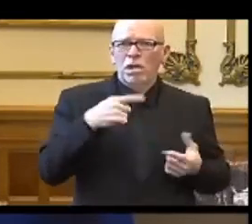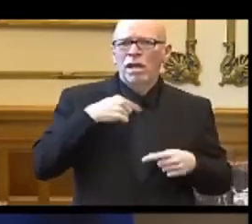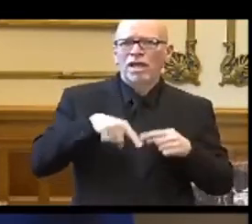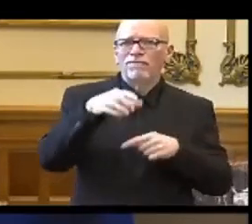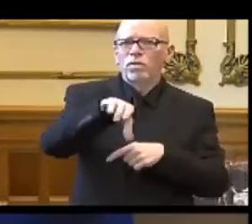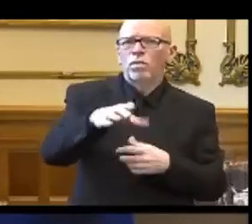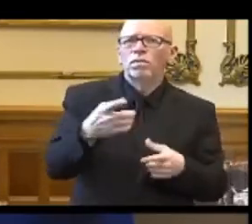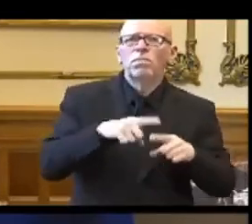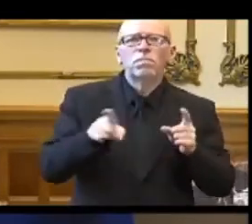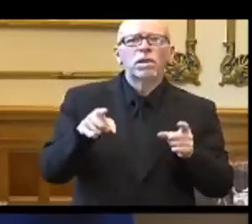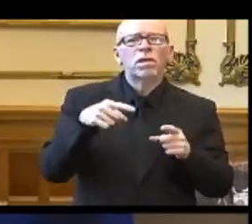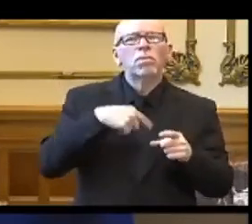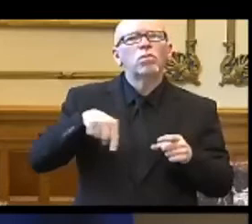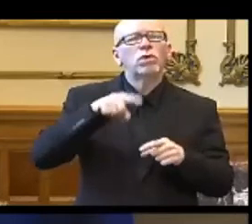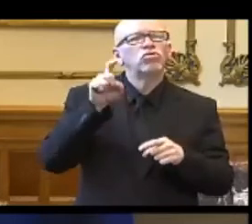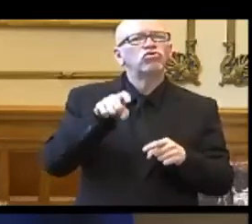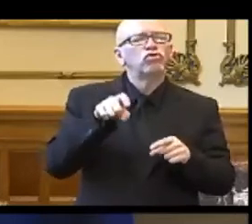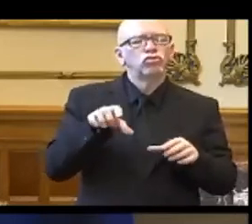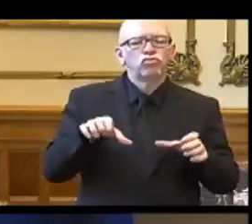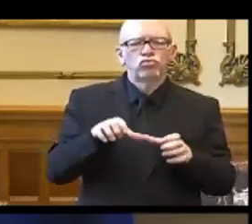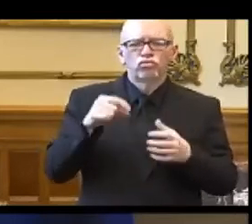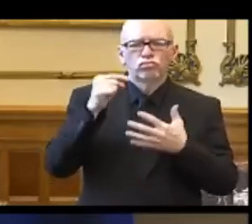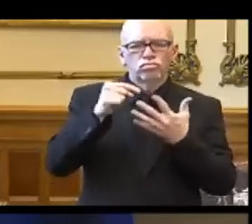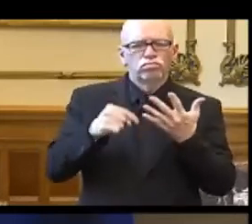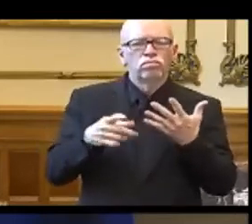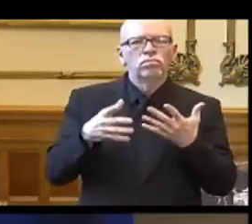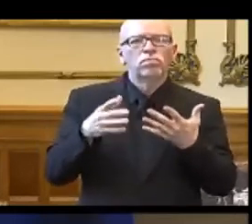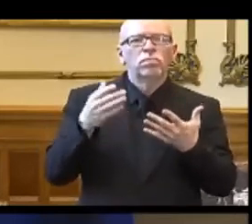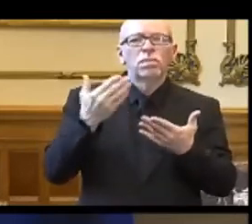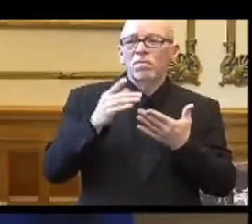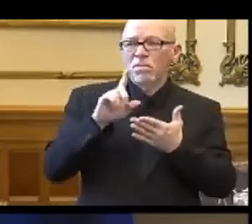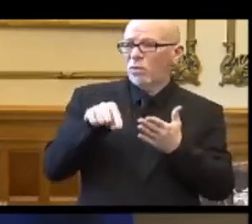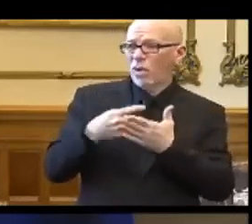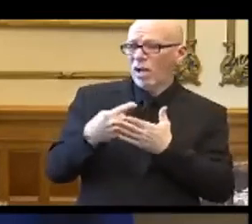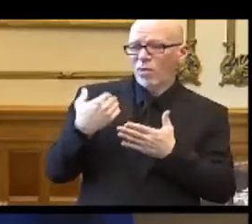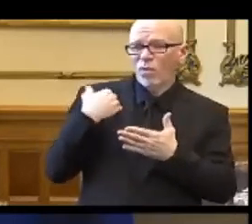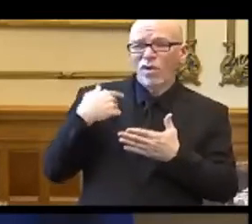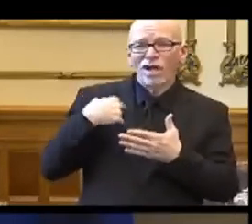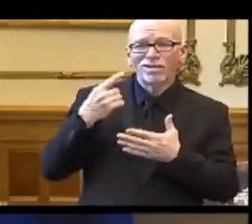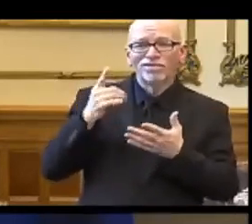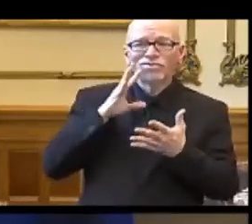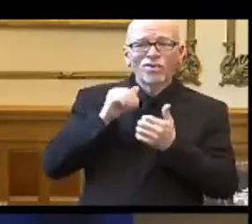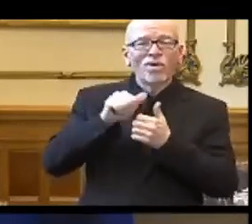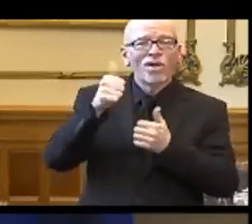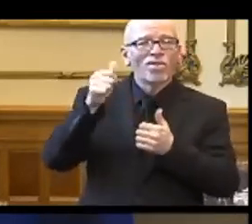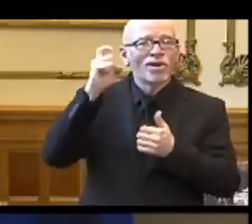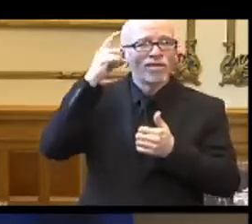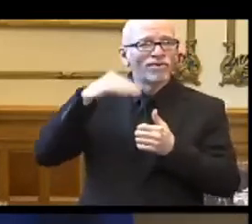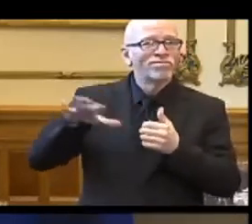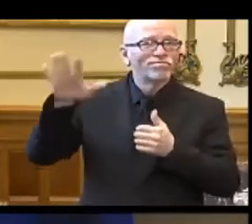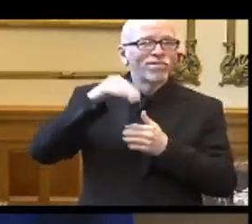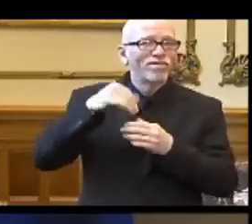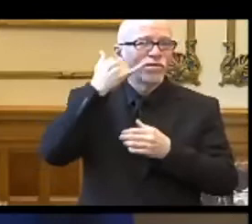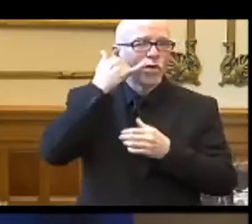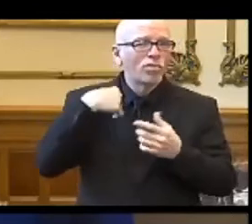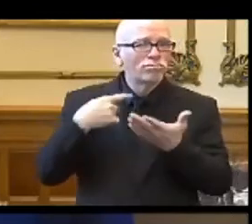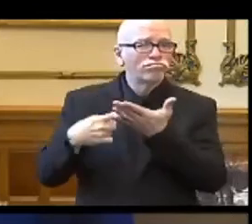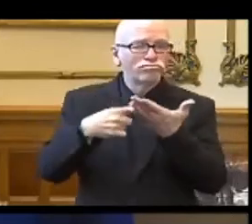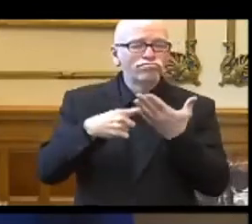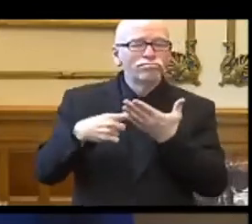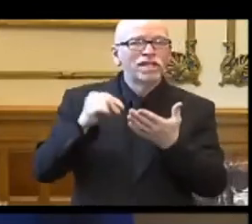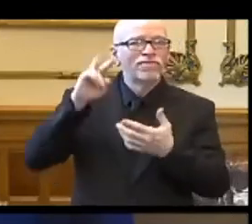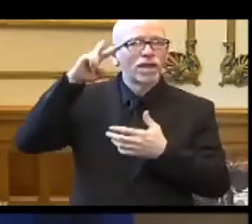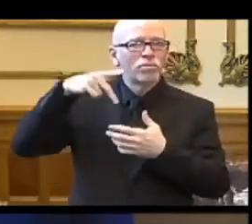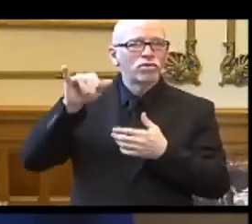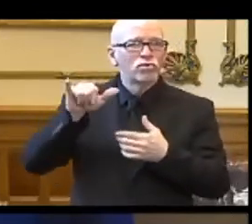can be taken. And I should say that just not more than about an hour ago, I got off the phone with a lot of other governors across the country, and the Vice President